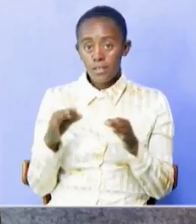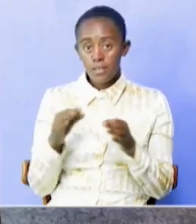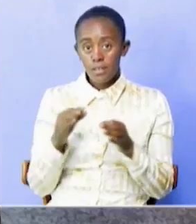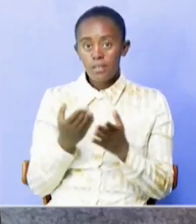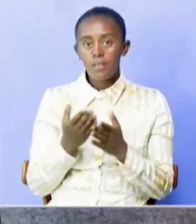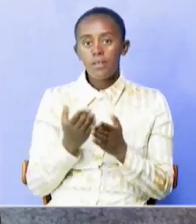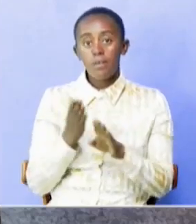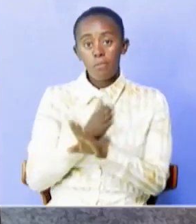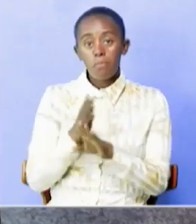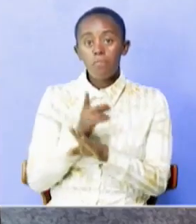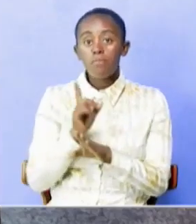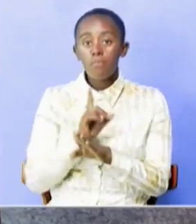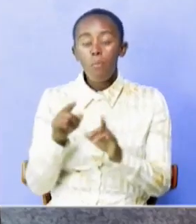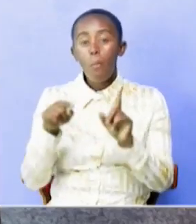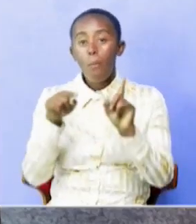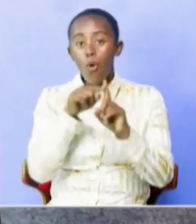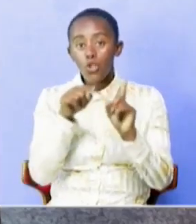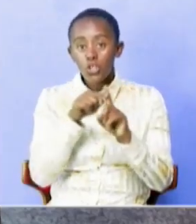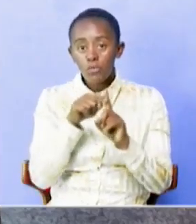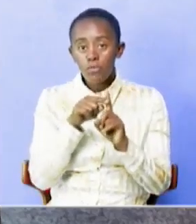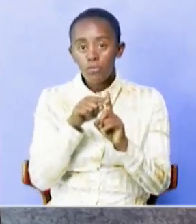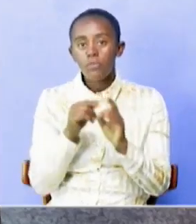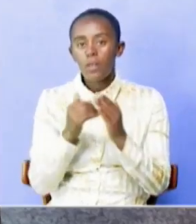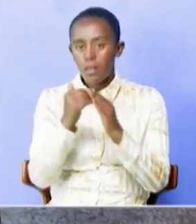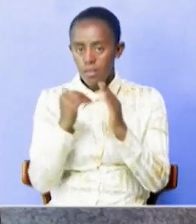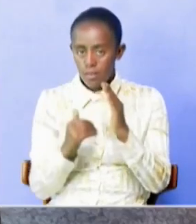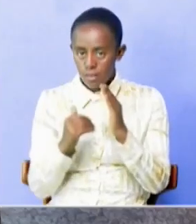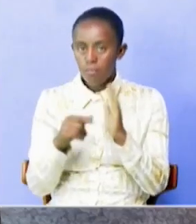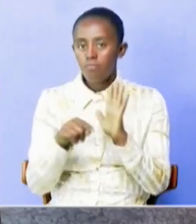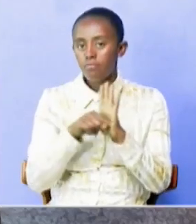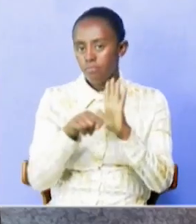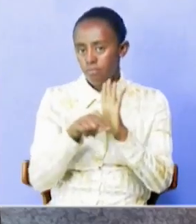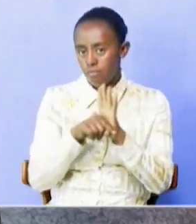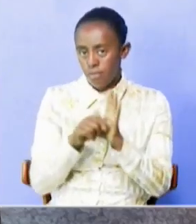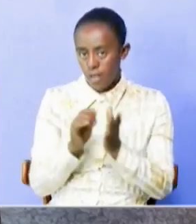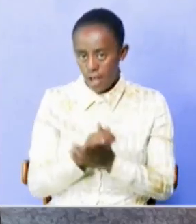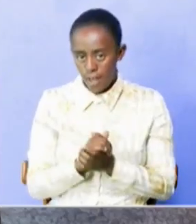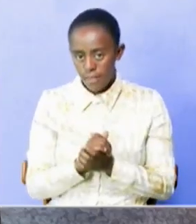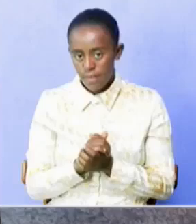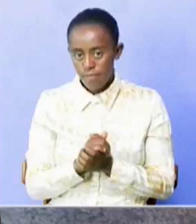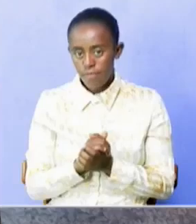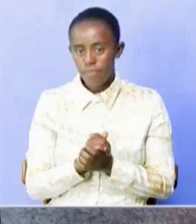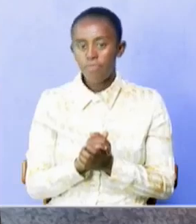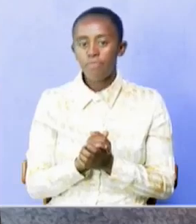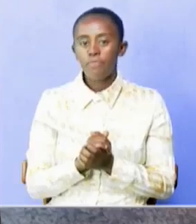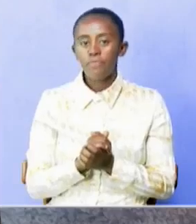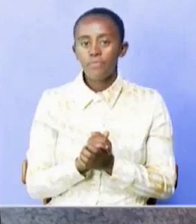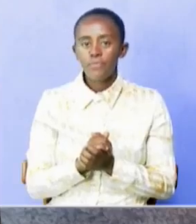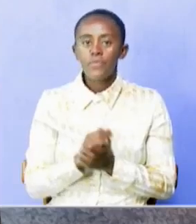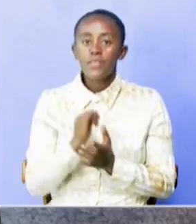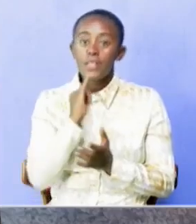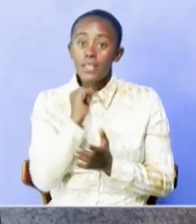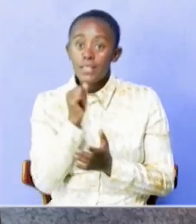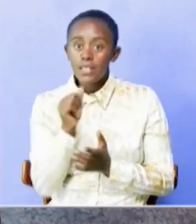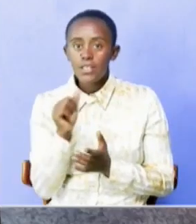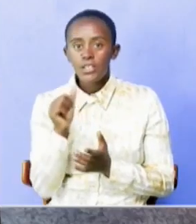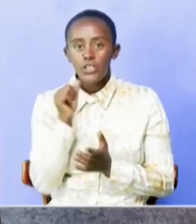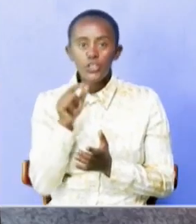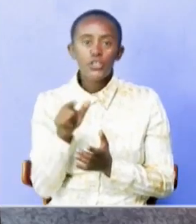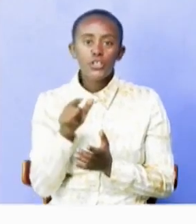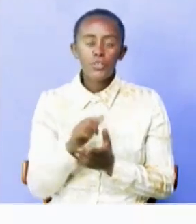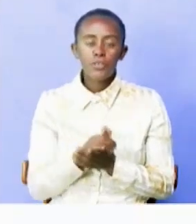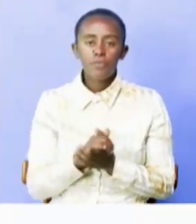the tag question is positive, and then our tag question is negative. Isn't she? We'll give